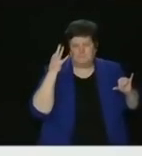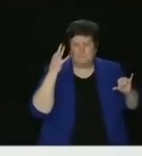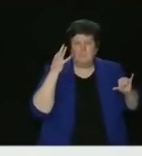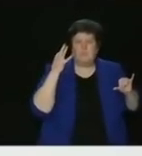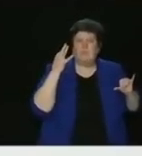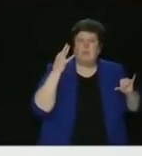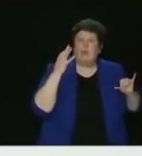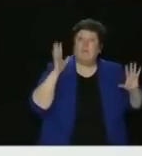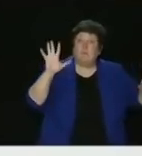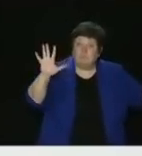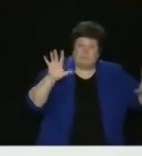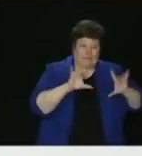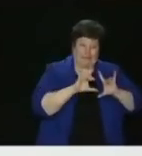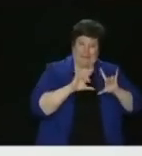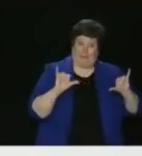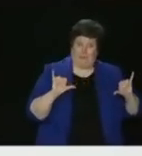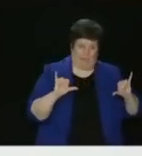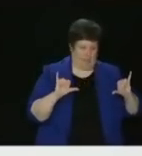were there for each other,